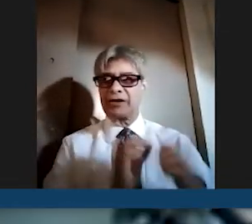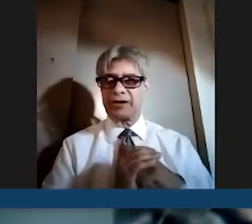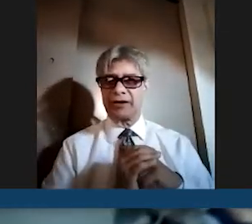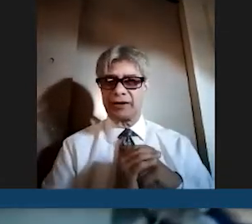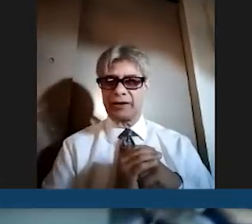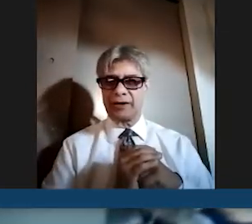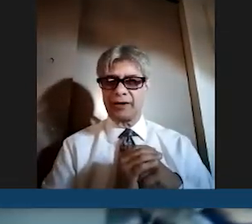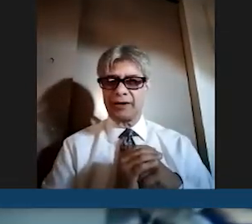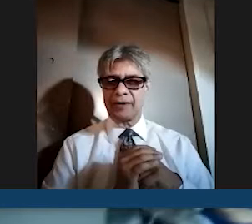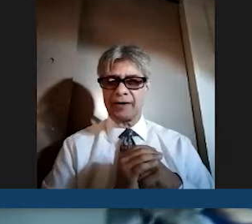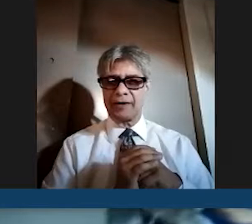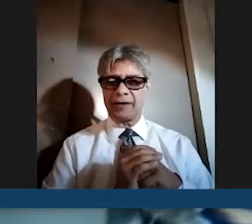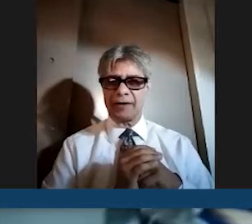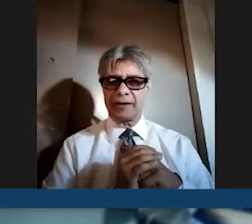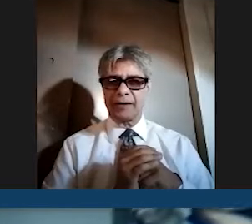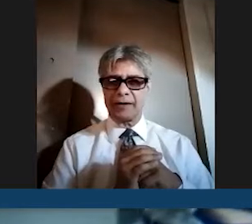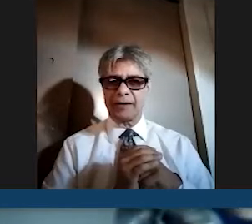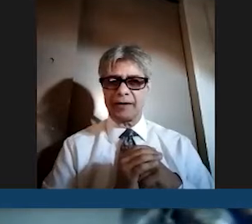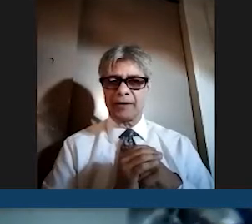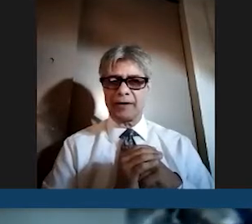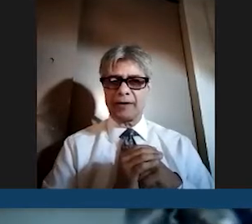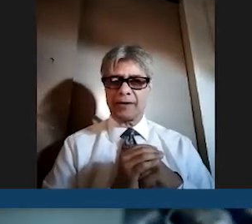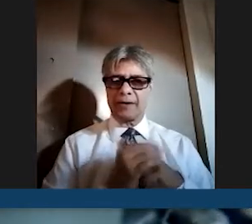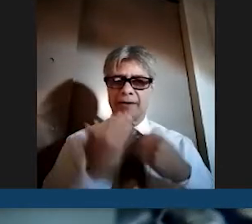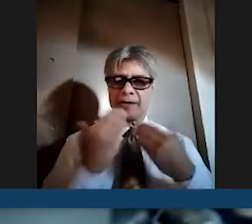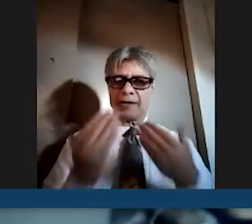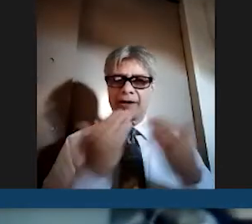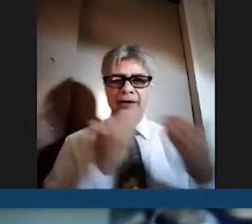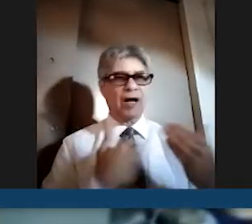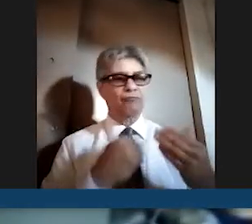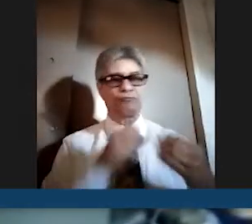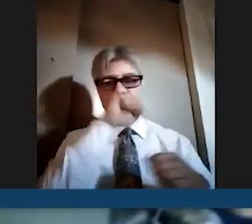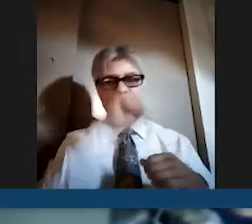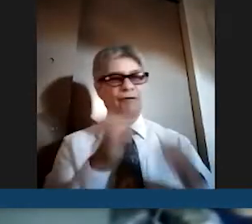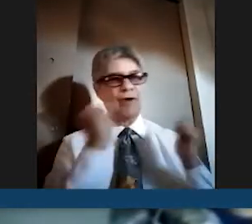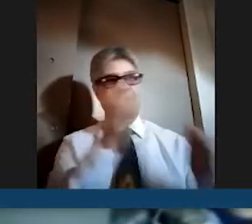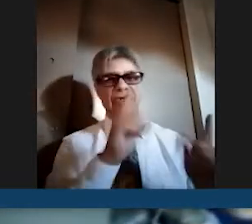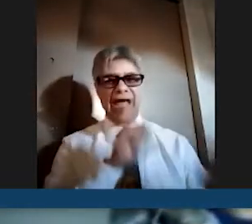Thank you for the question, Sherry. And I certainly love everyone's answers, and I can certainly